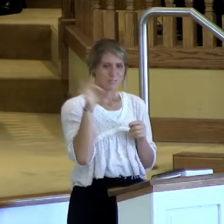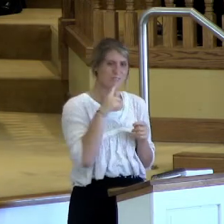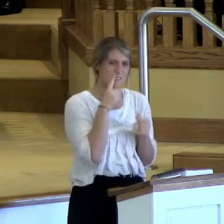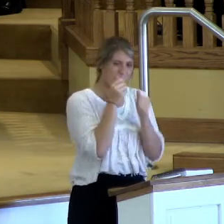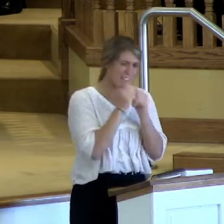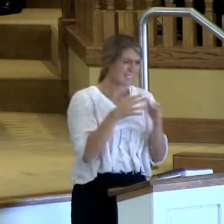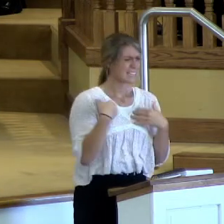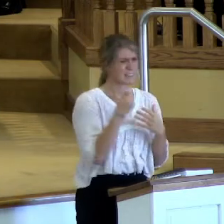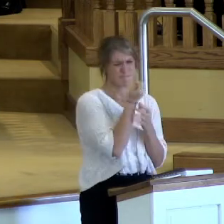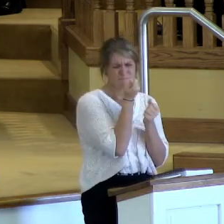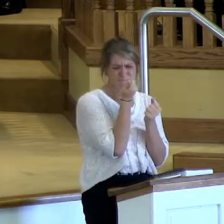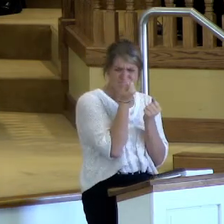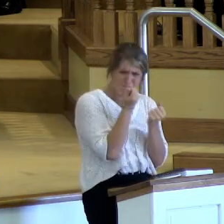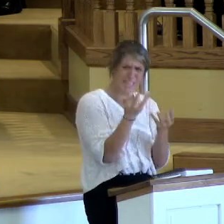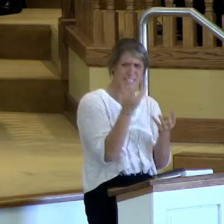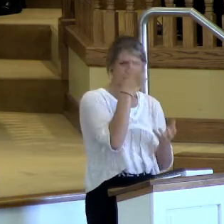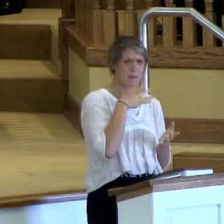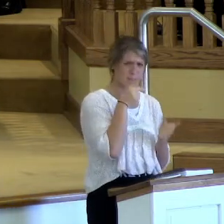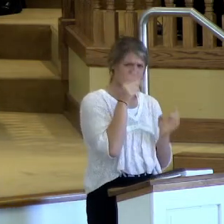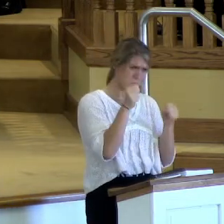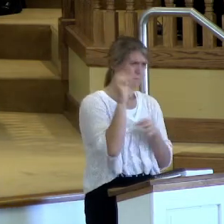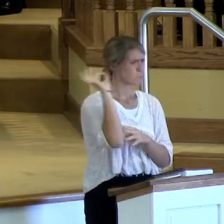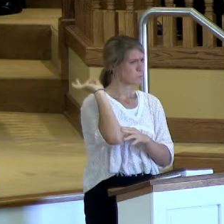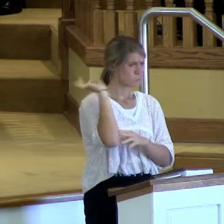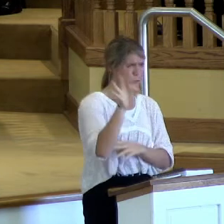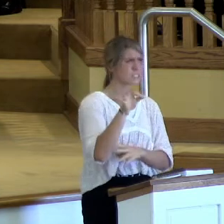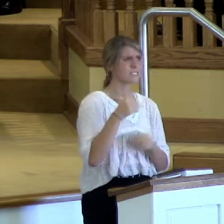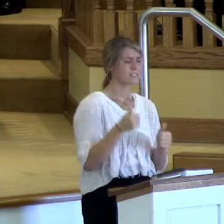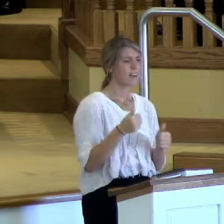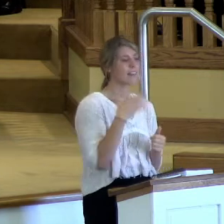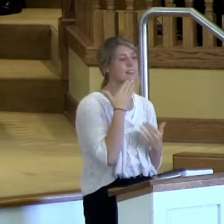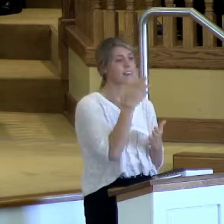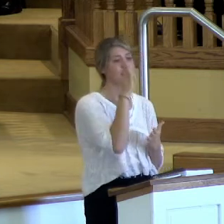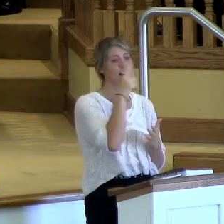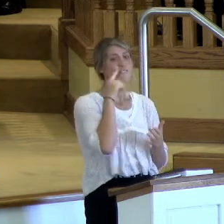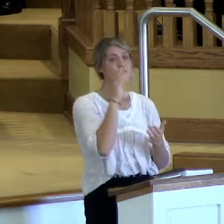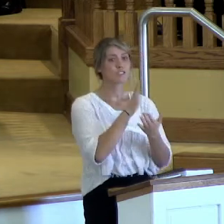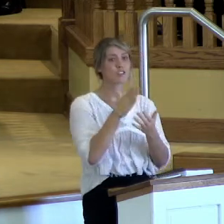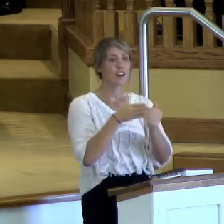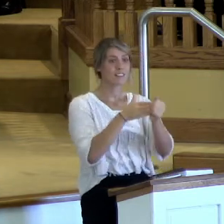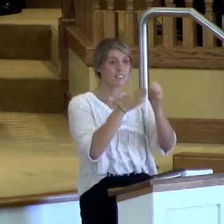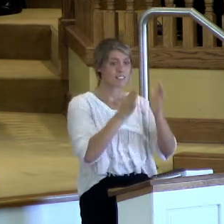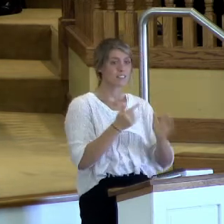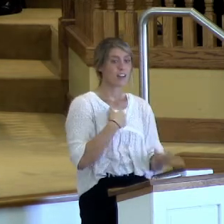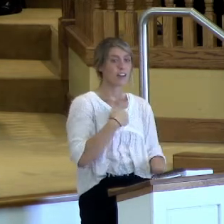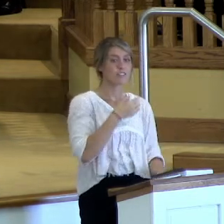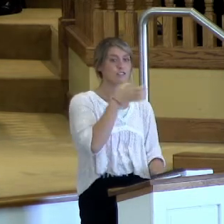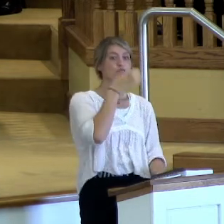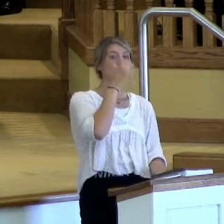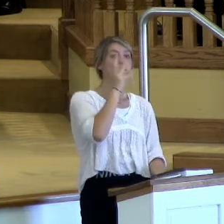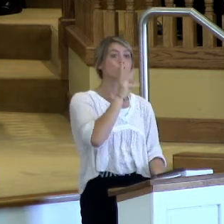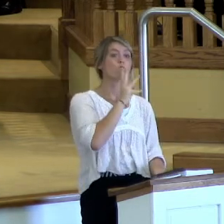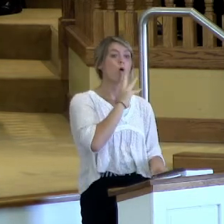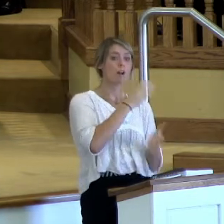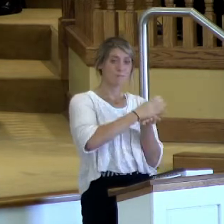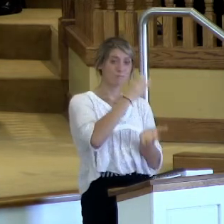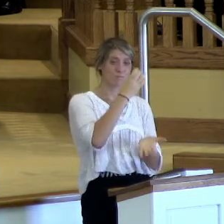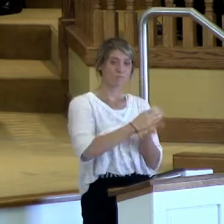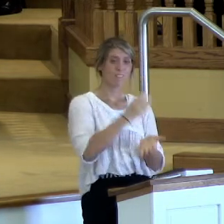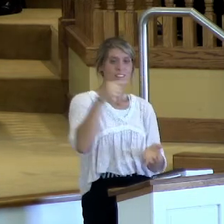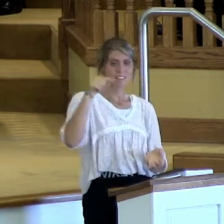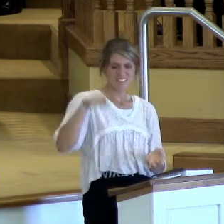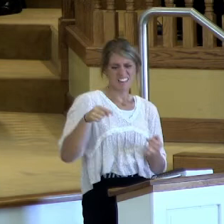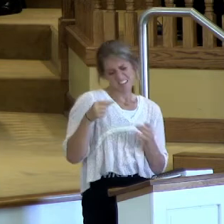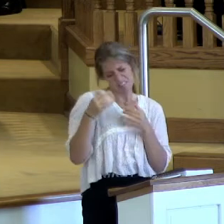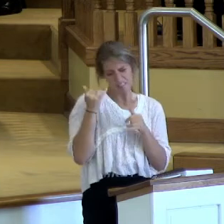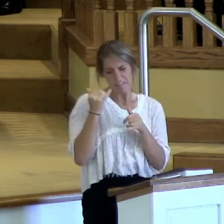have. So many capable preachers and teachers in this church. And thank God for our song leader. This morning, I was drinking a water bottle, and it was down near